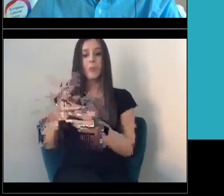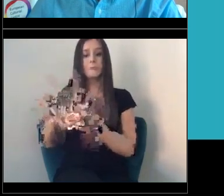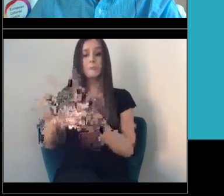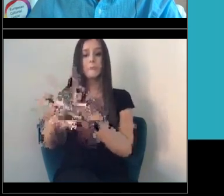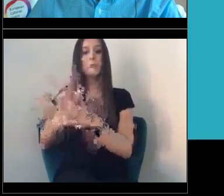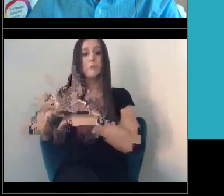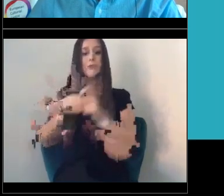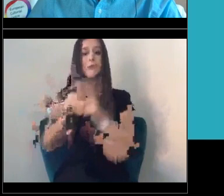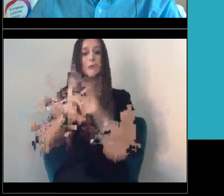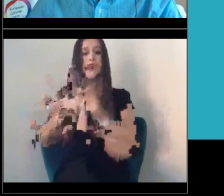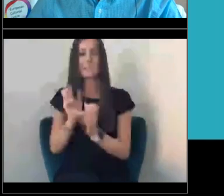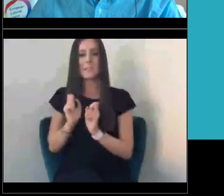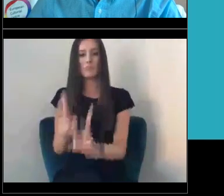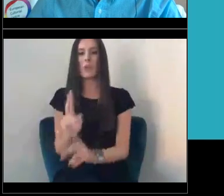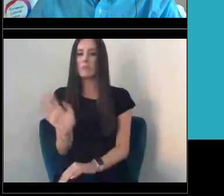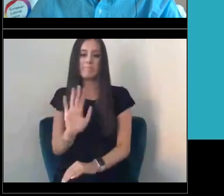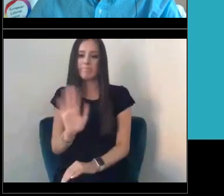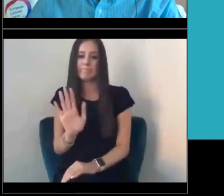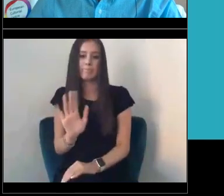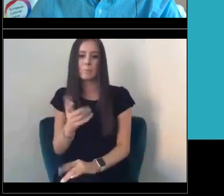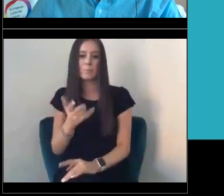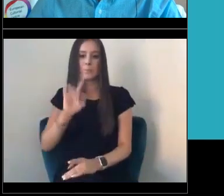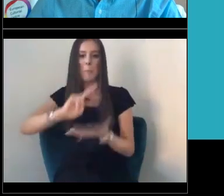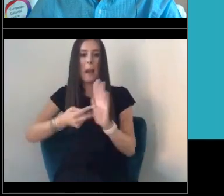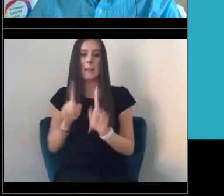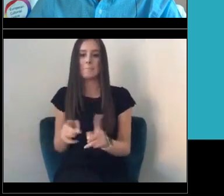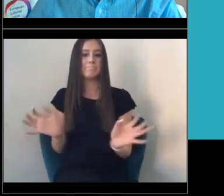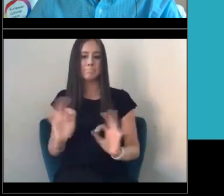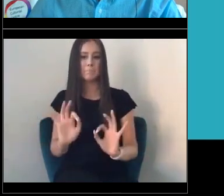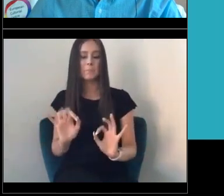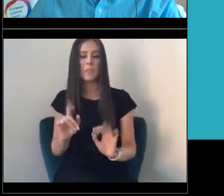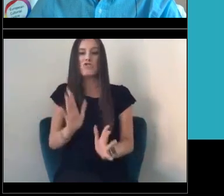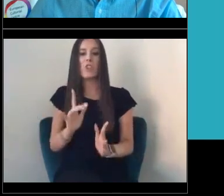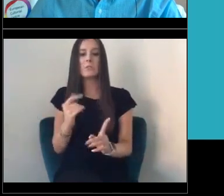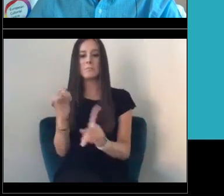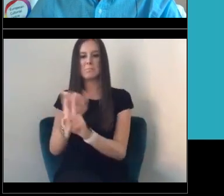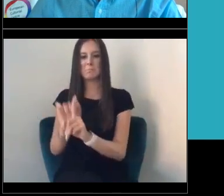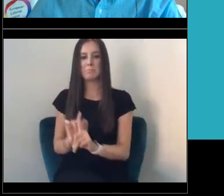road, and it's just a simple upgrade piece of work.